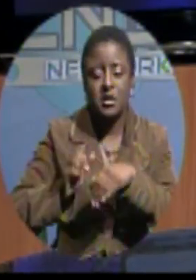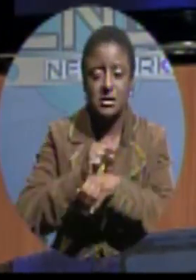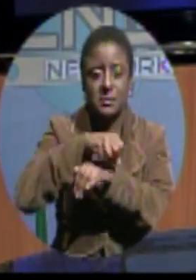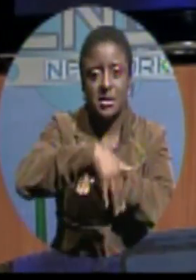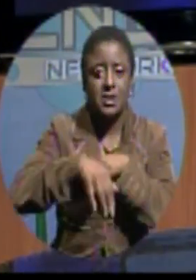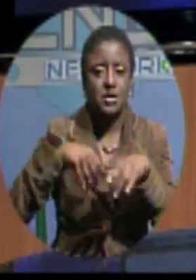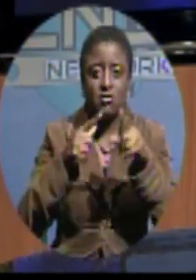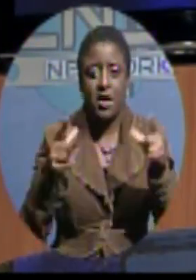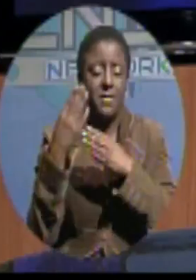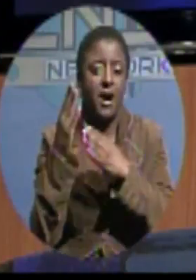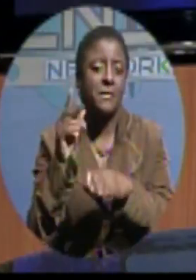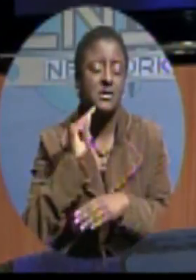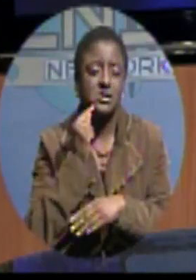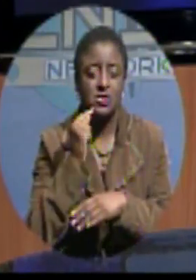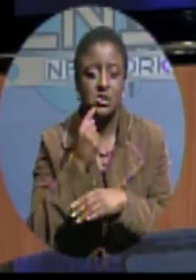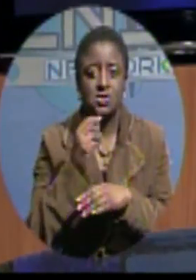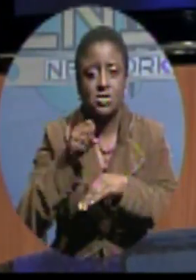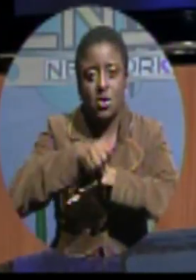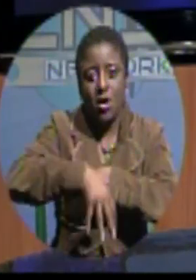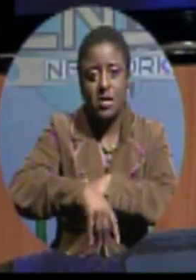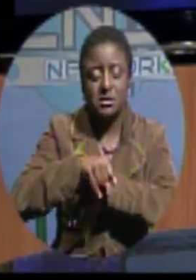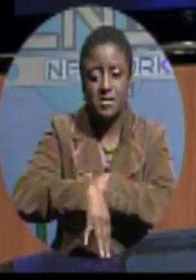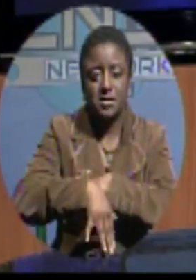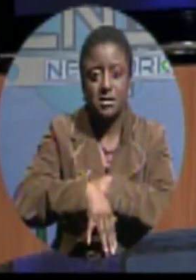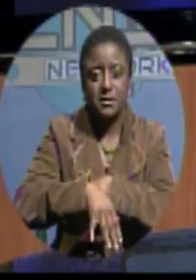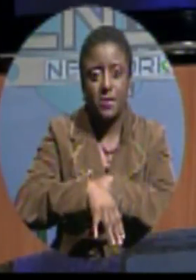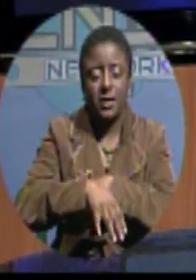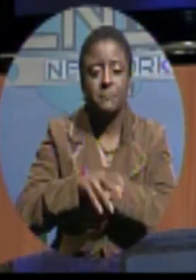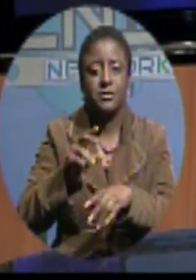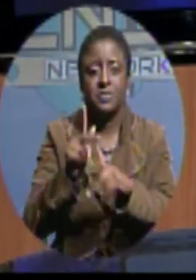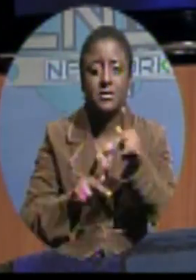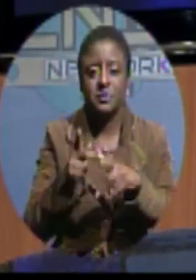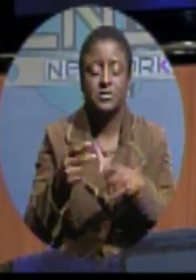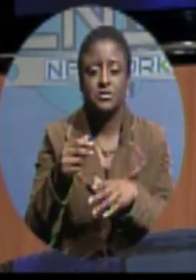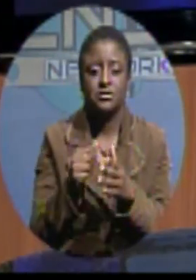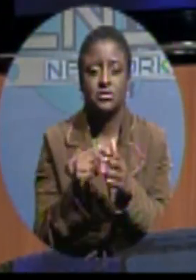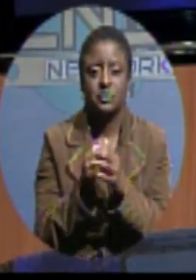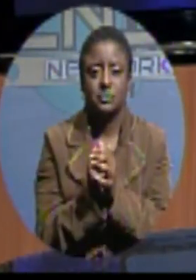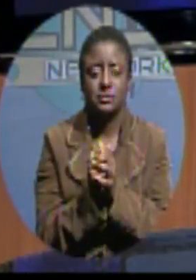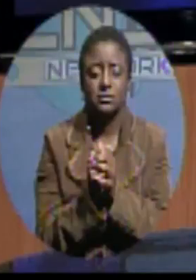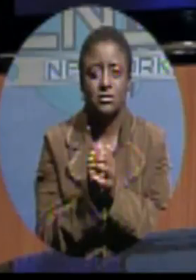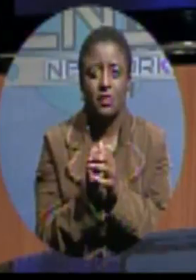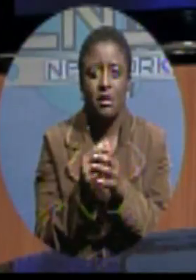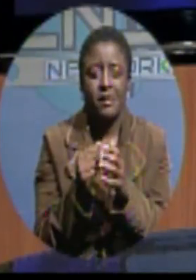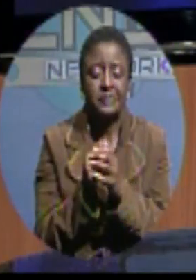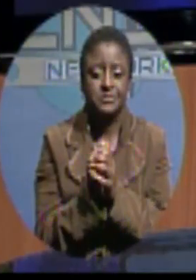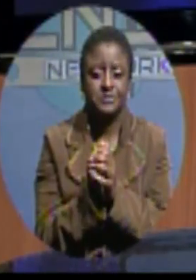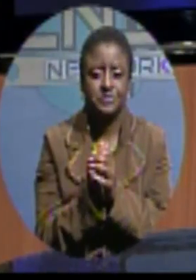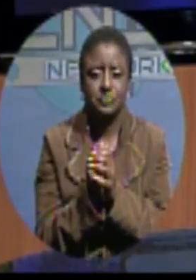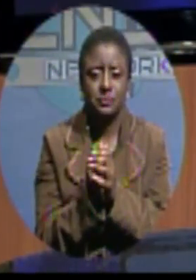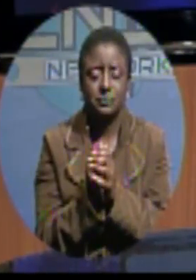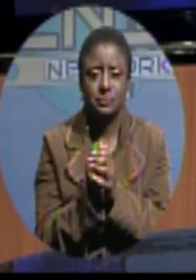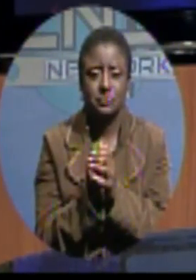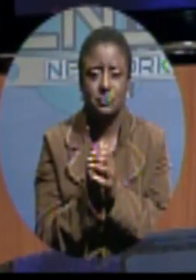technical team which has been on the ground over the last few days flew into the capital this morning to provide an update on the investigation.